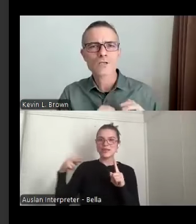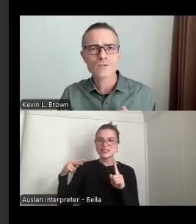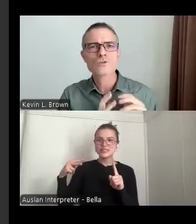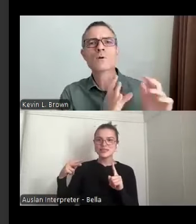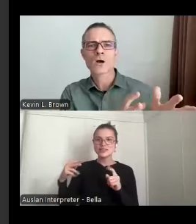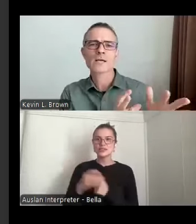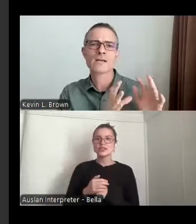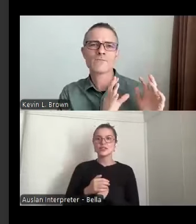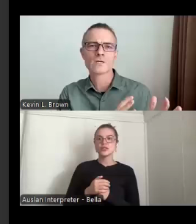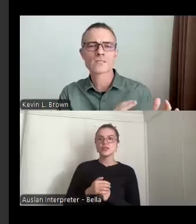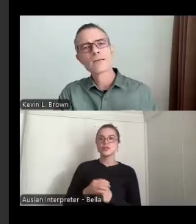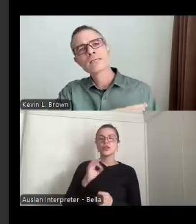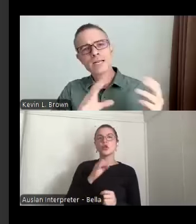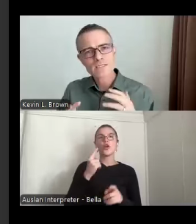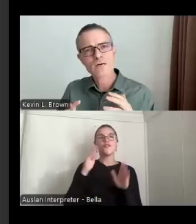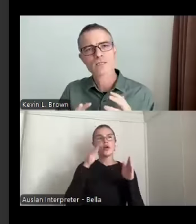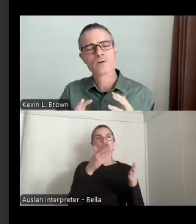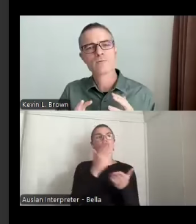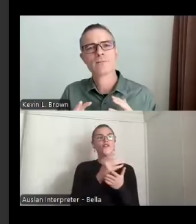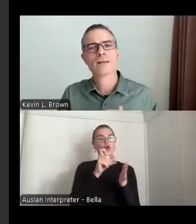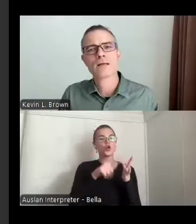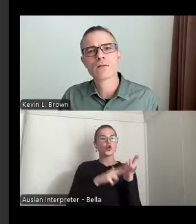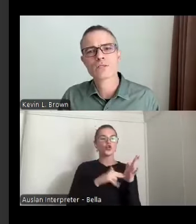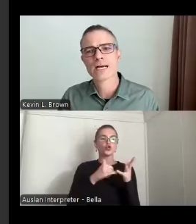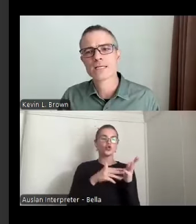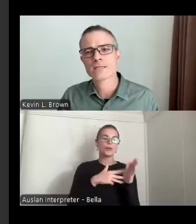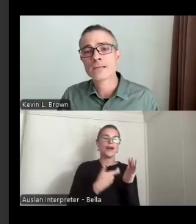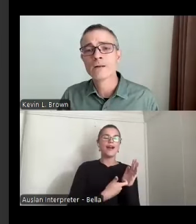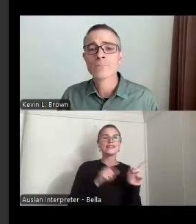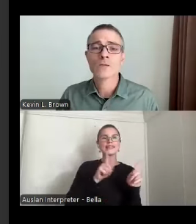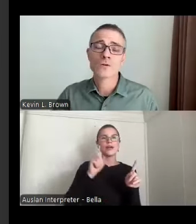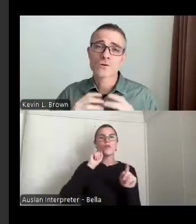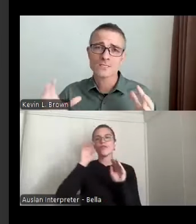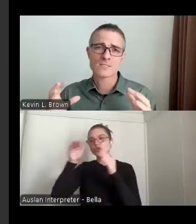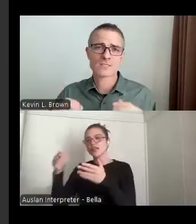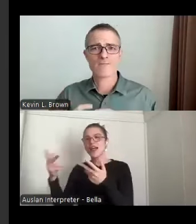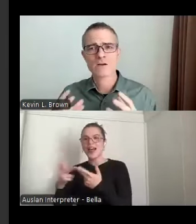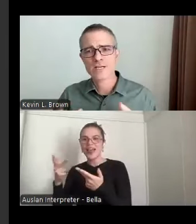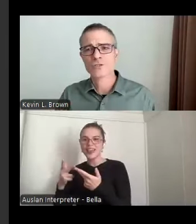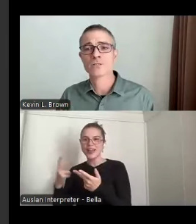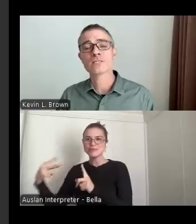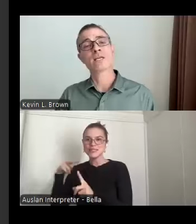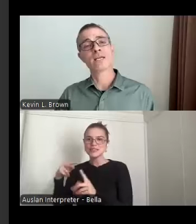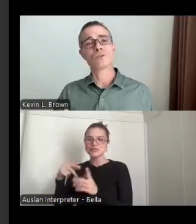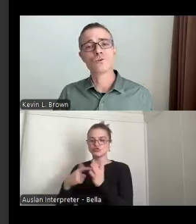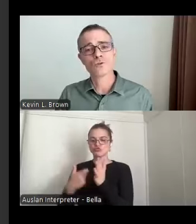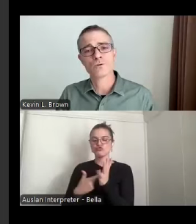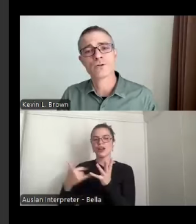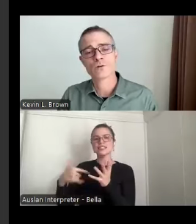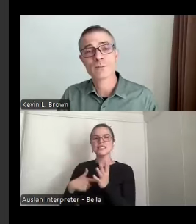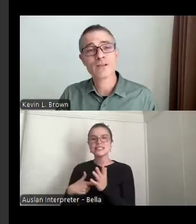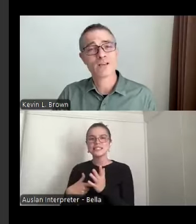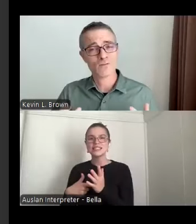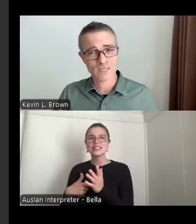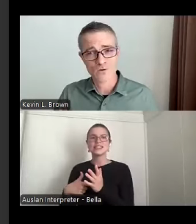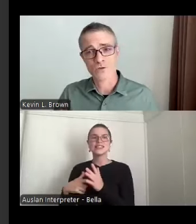B2C consumer marketing focus. Today's talk is a little bit about that other side. It's the trusts and foundations. It's the institutional donors,